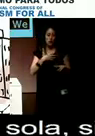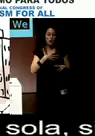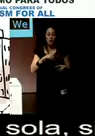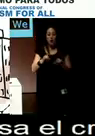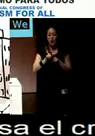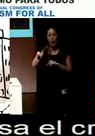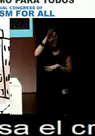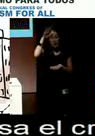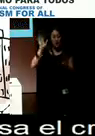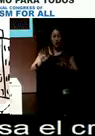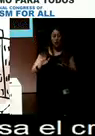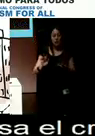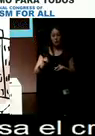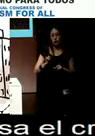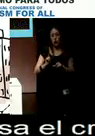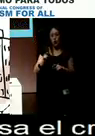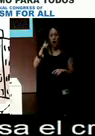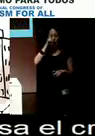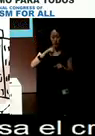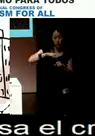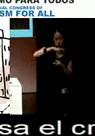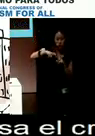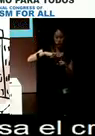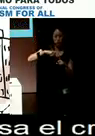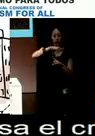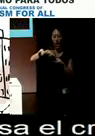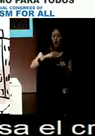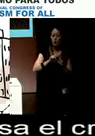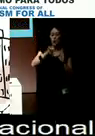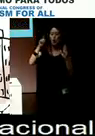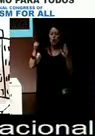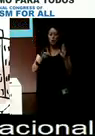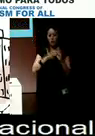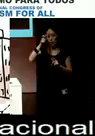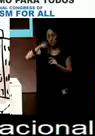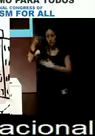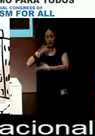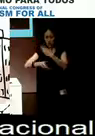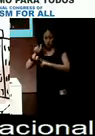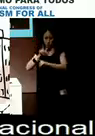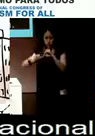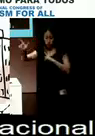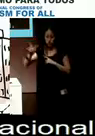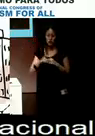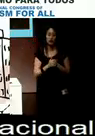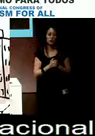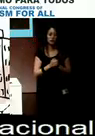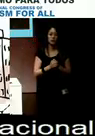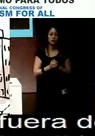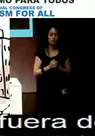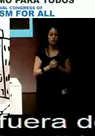off-season. Seasonality is a big issue in tourism. It is a huge problem, and we're making a lot of